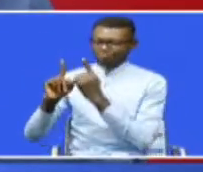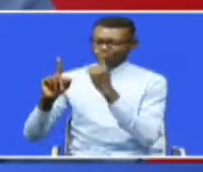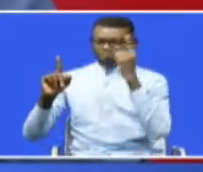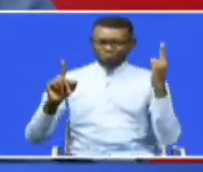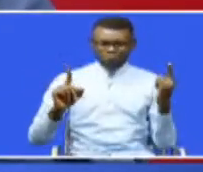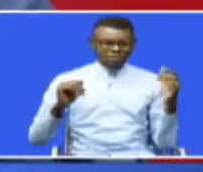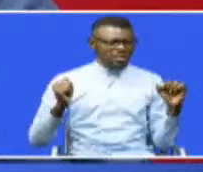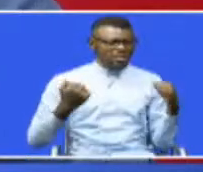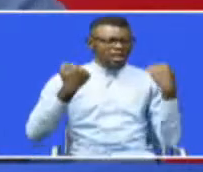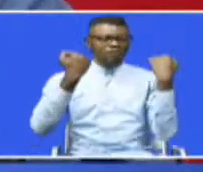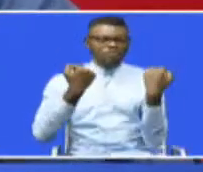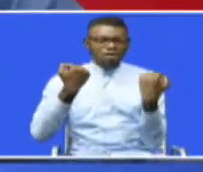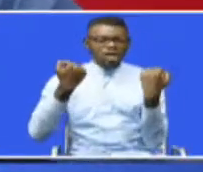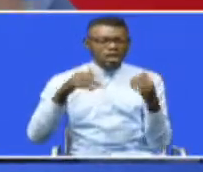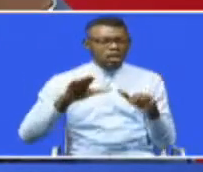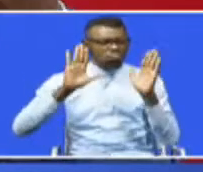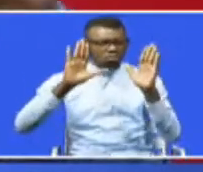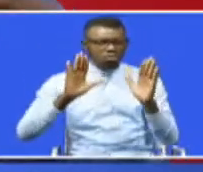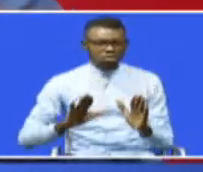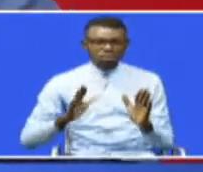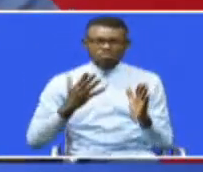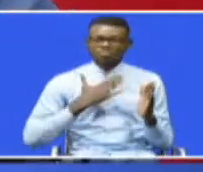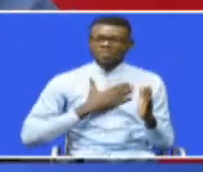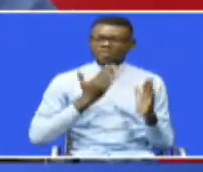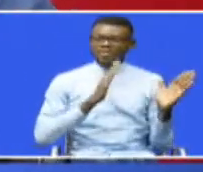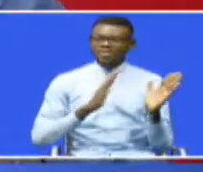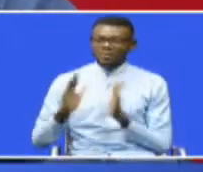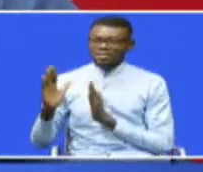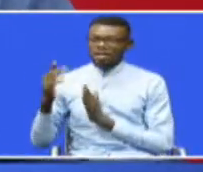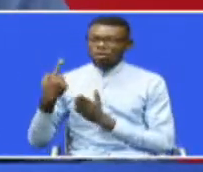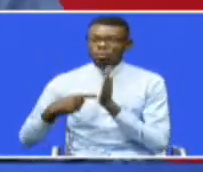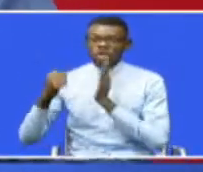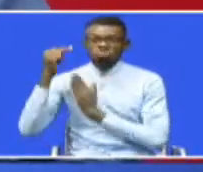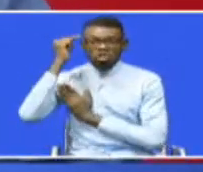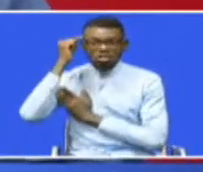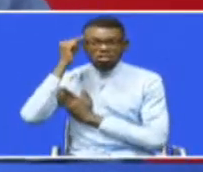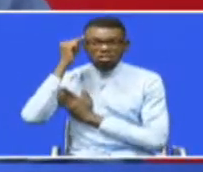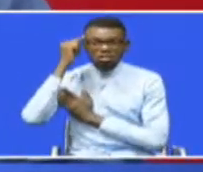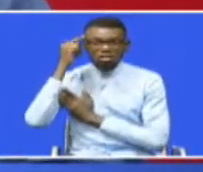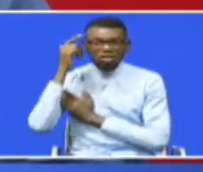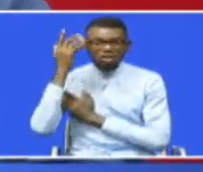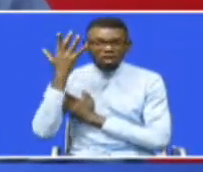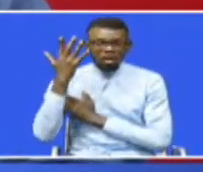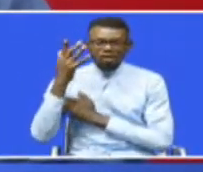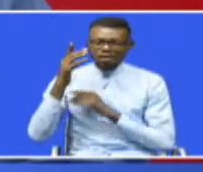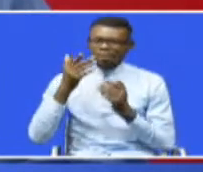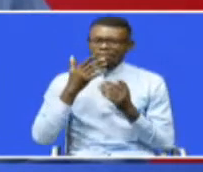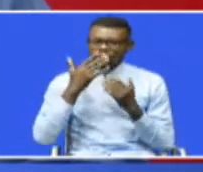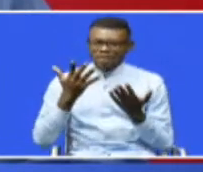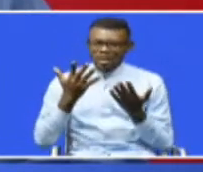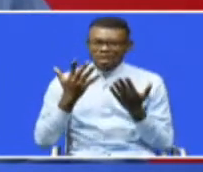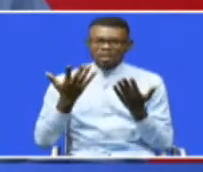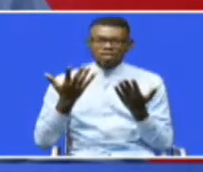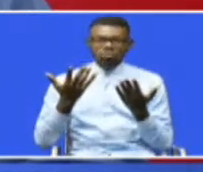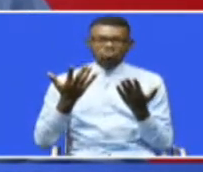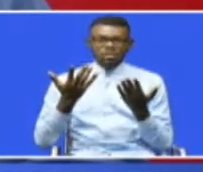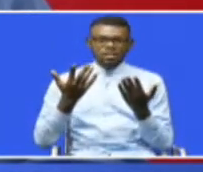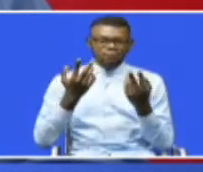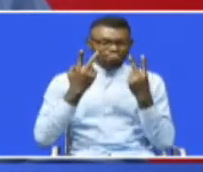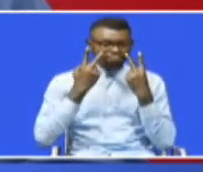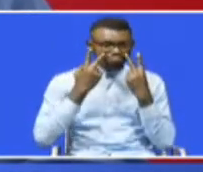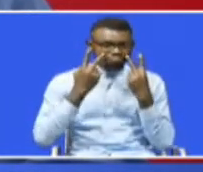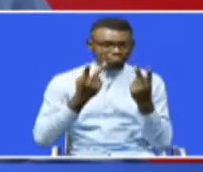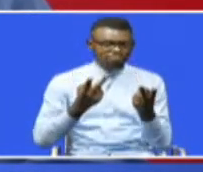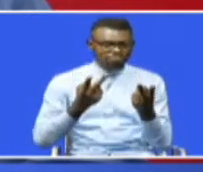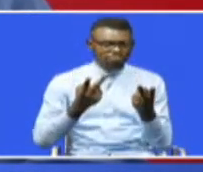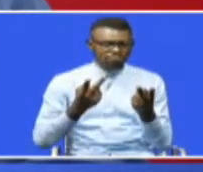the critical bit. So whatever strategy you adopt a strategy that watches on those figures, that watches on